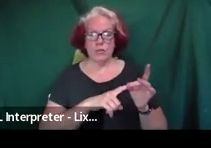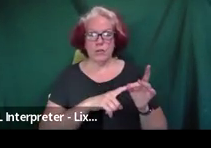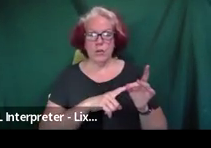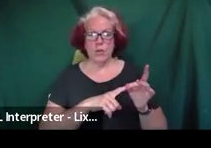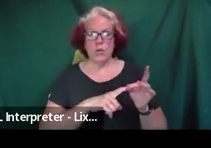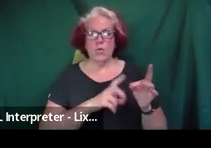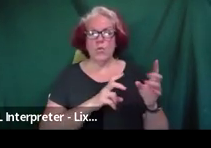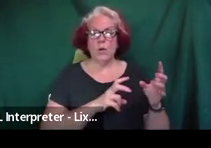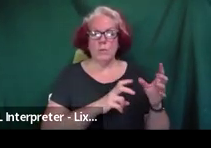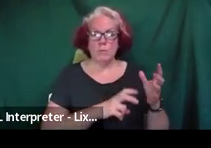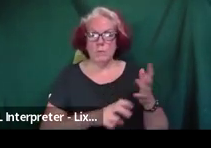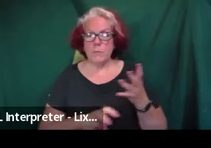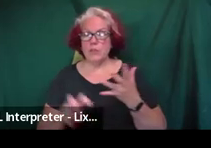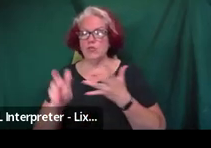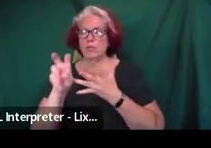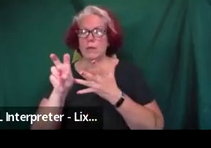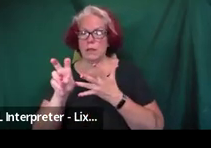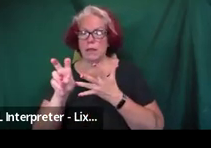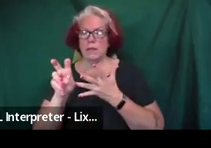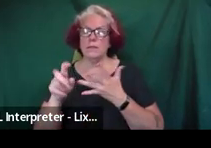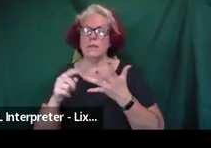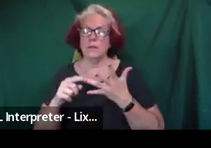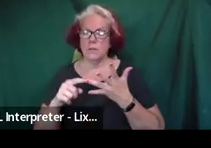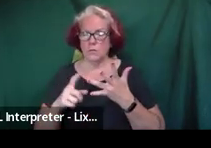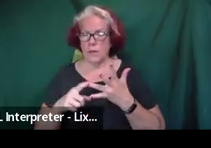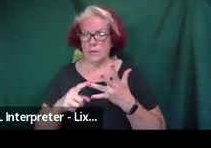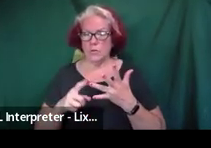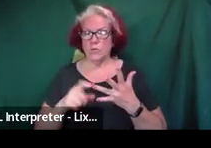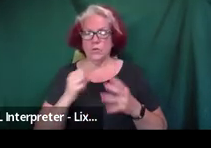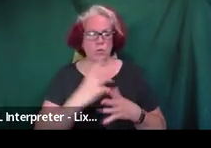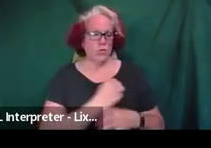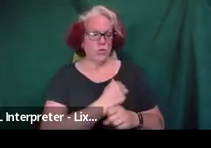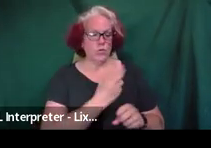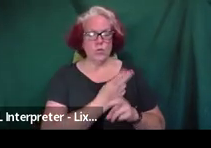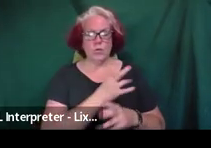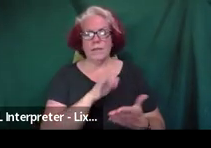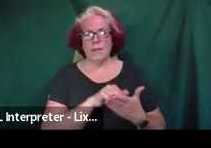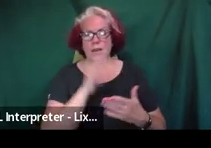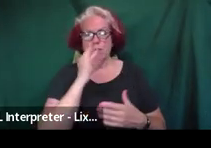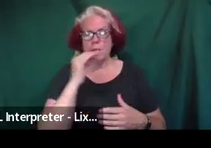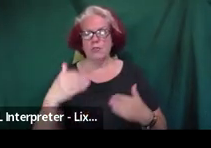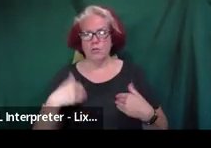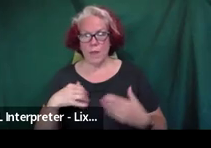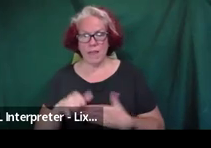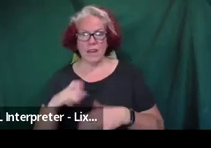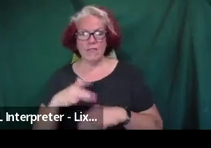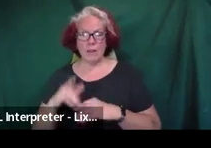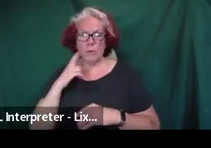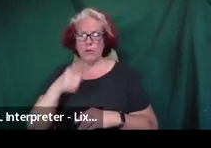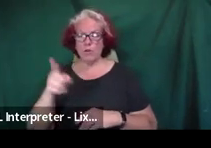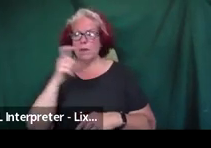are matriculating into your high schools. And so you're utilizing that information and you have that available to you because you're within